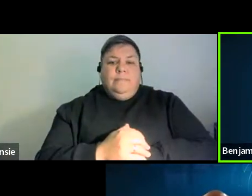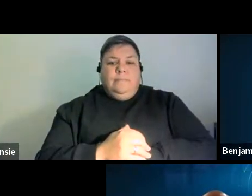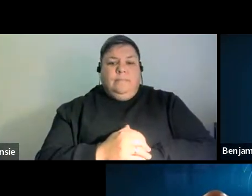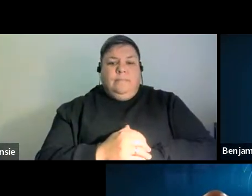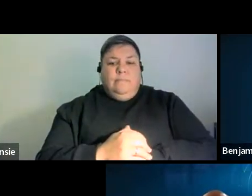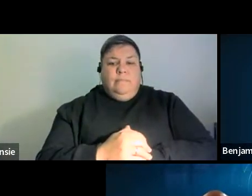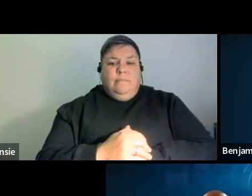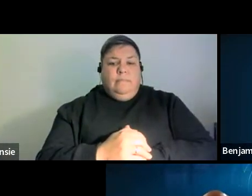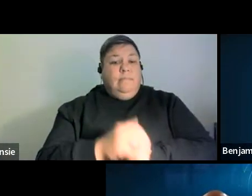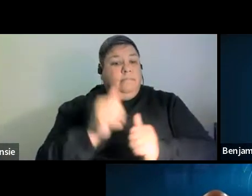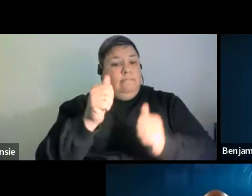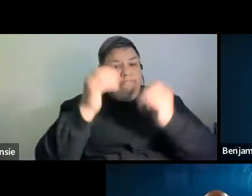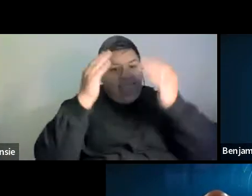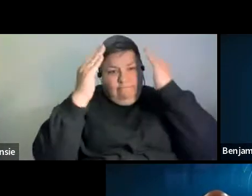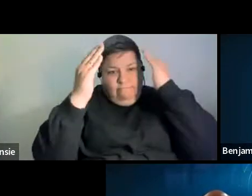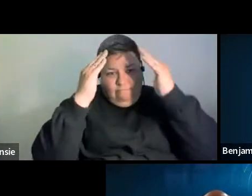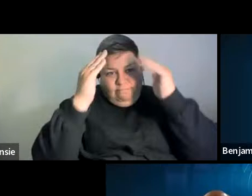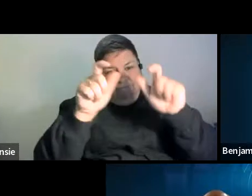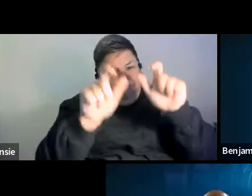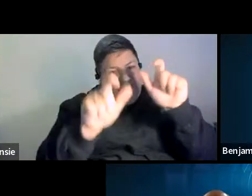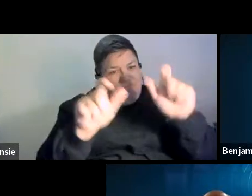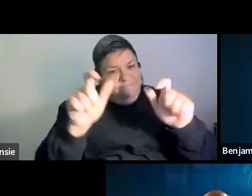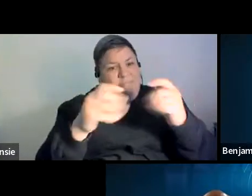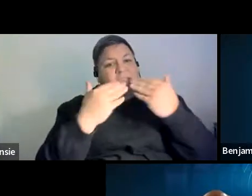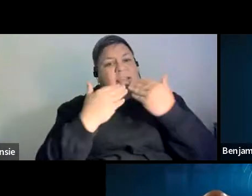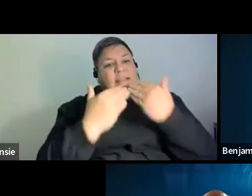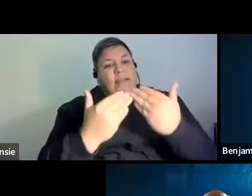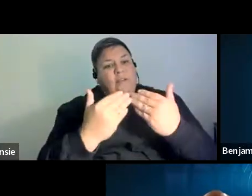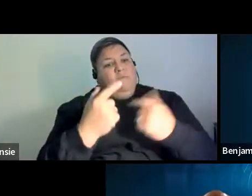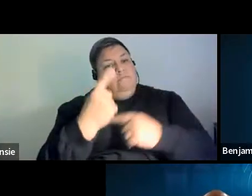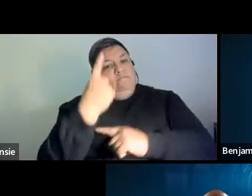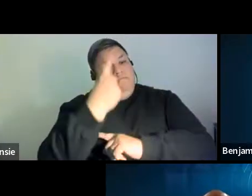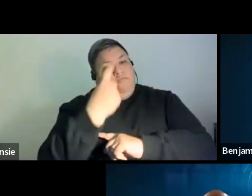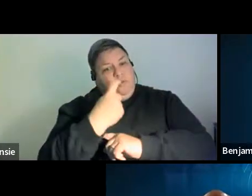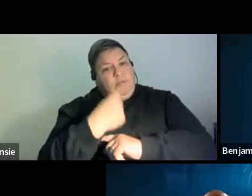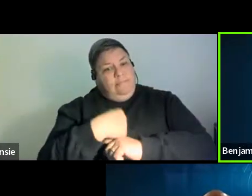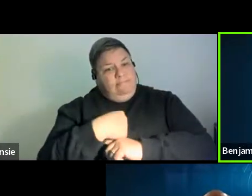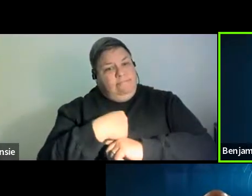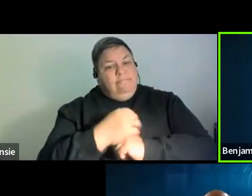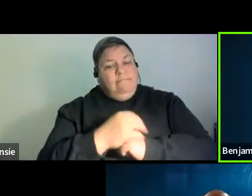Good evening, everyone, and thank you very much for the question, Program Director.